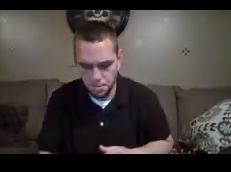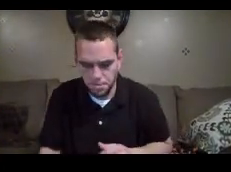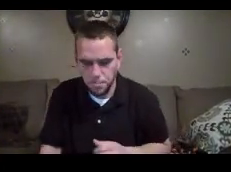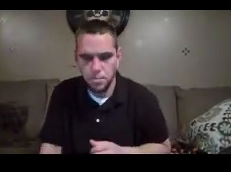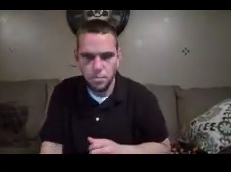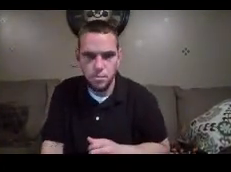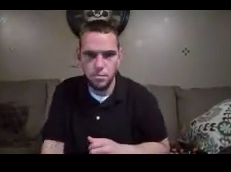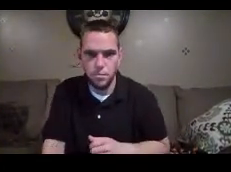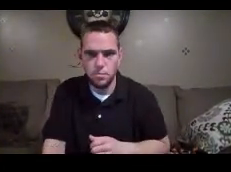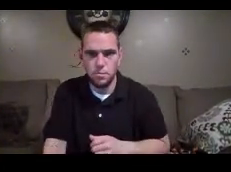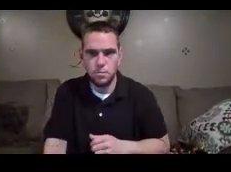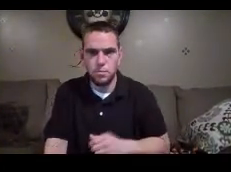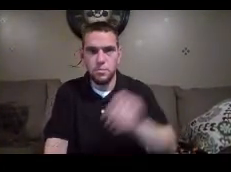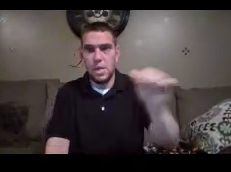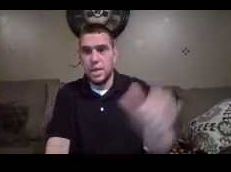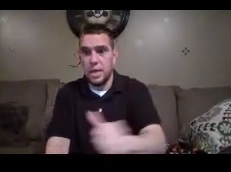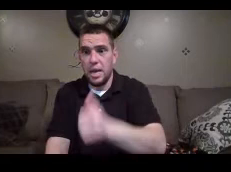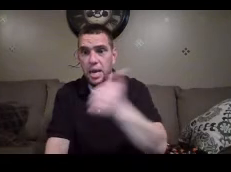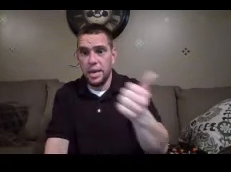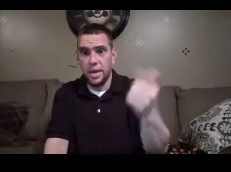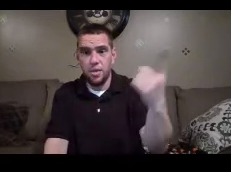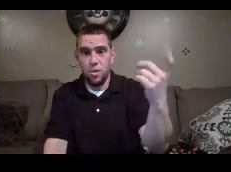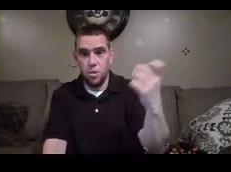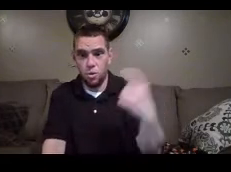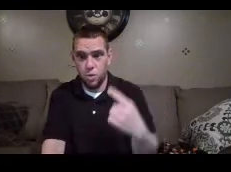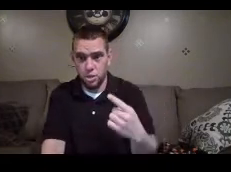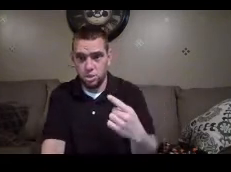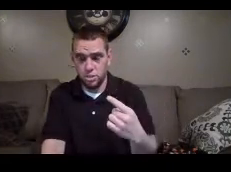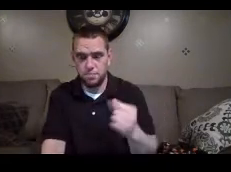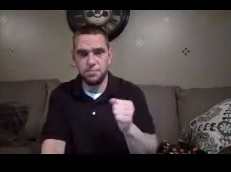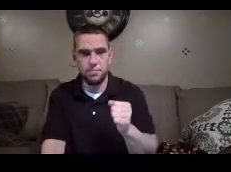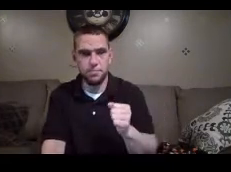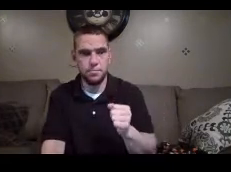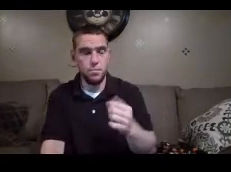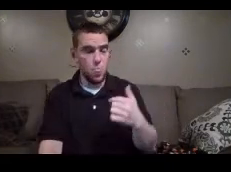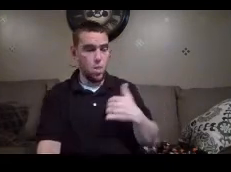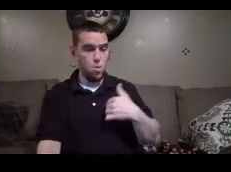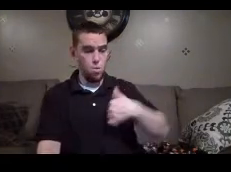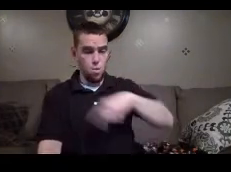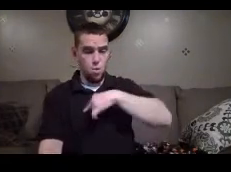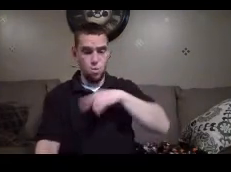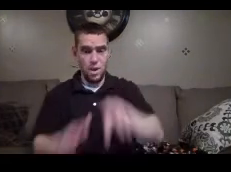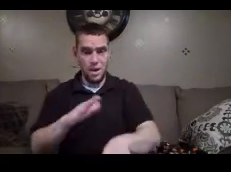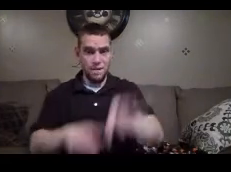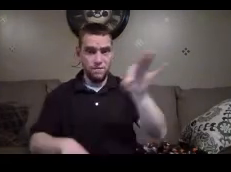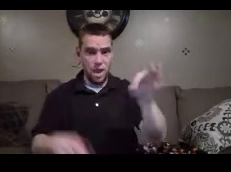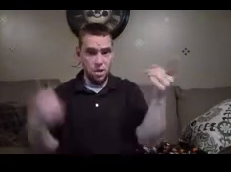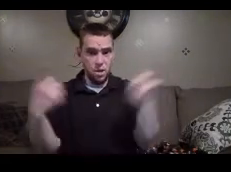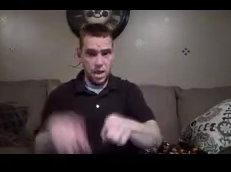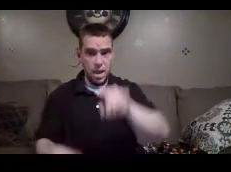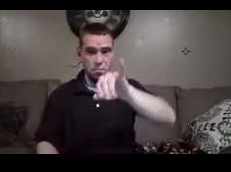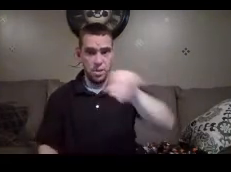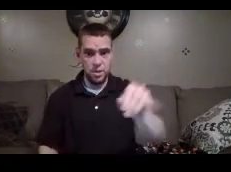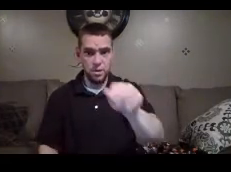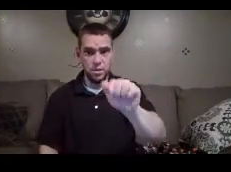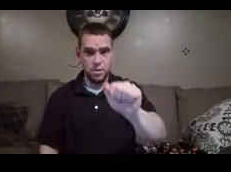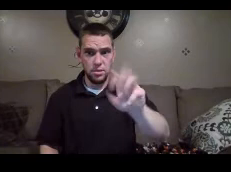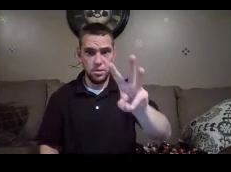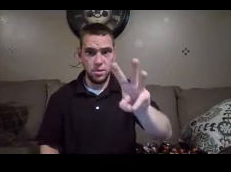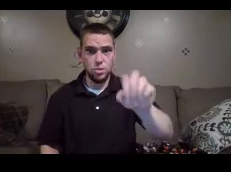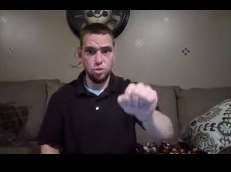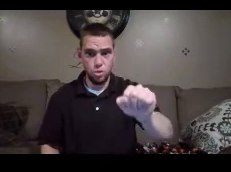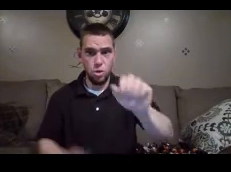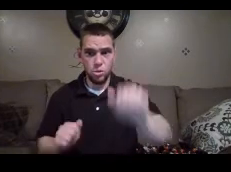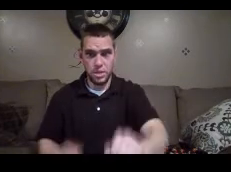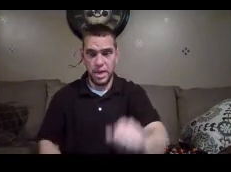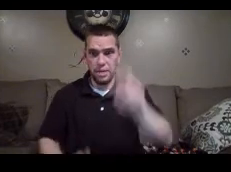And here's another question. And it is, we found that JAWS may pick up on all columns and